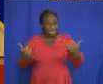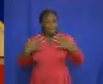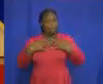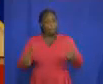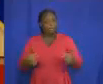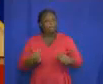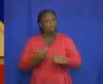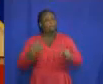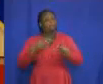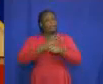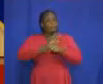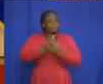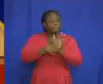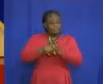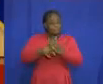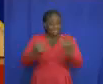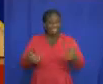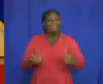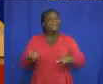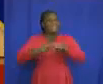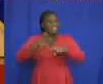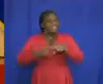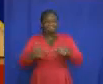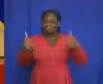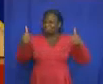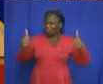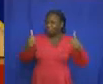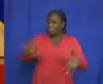virus has also increased from